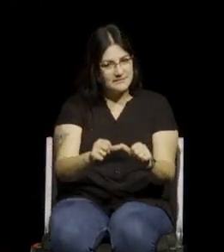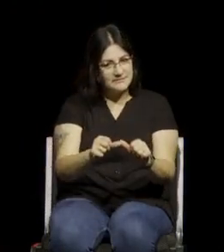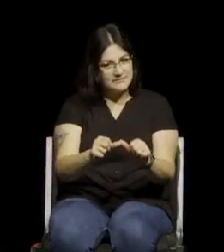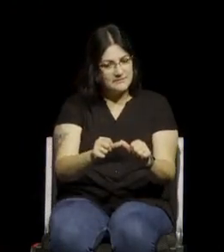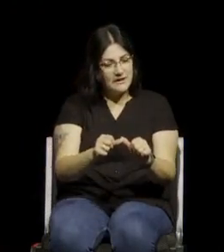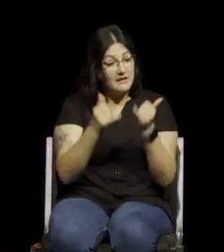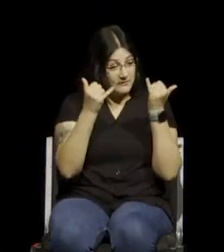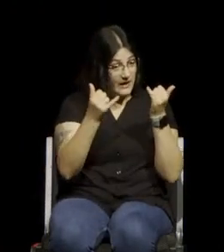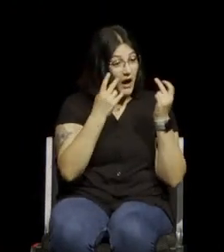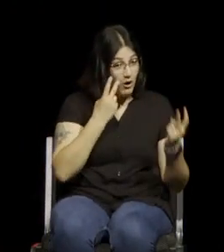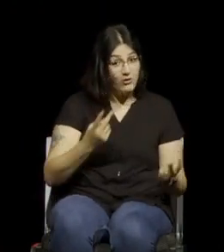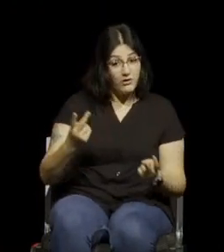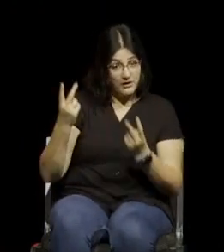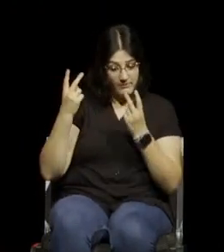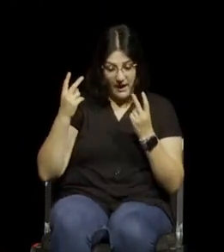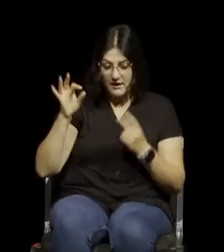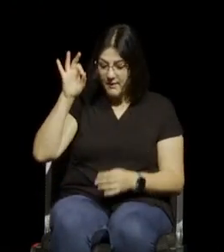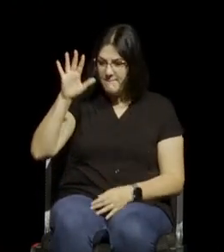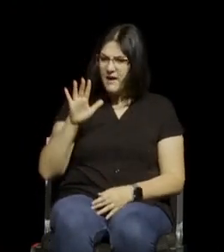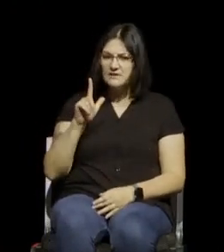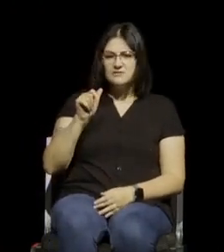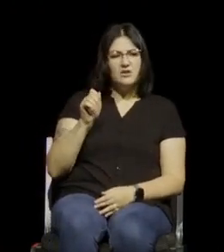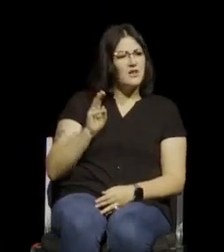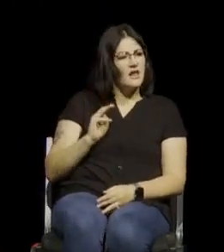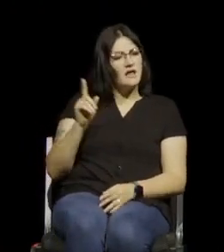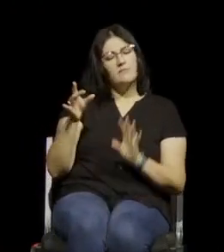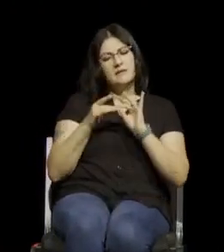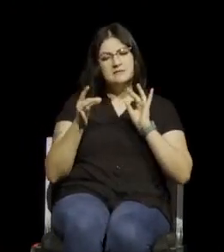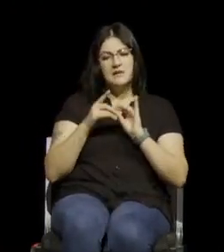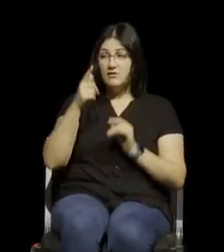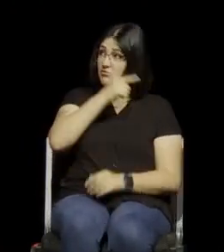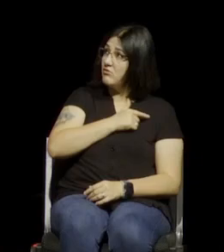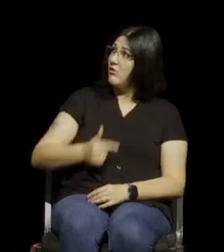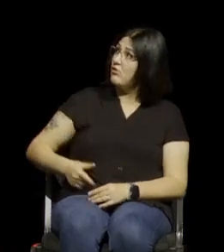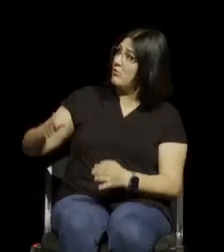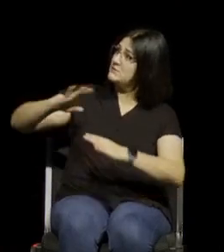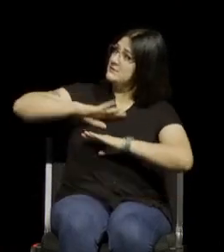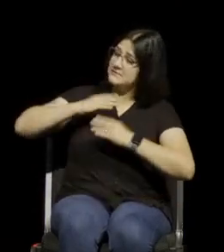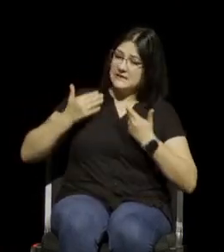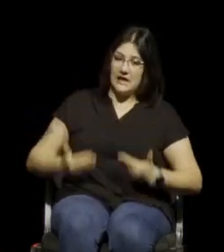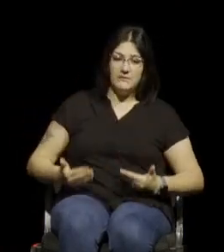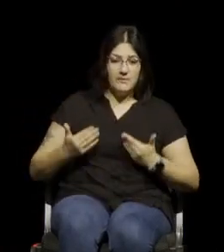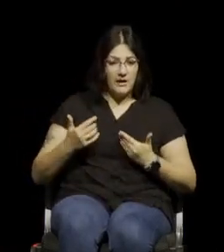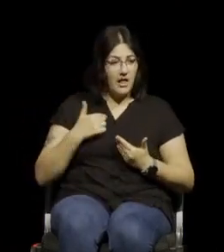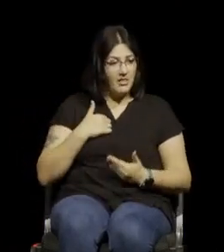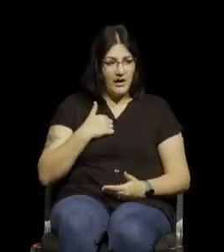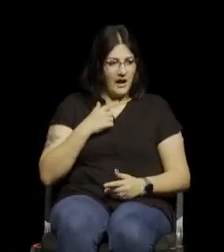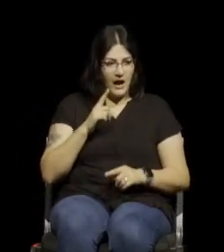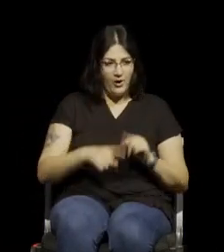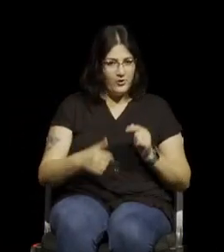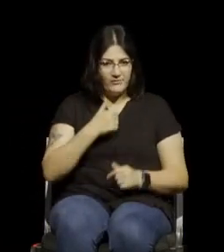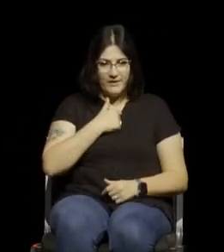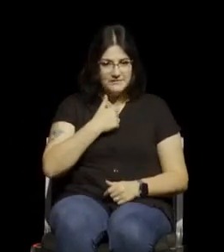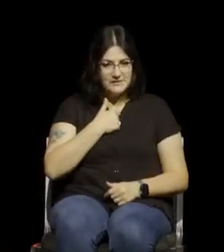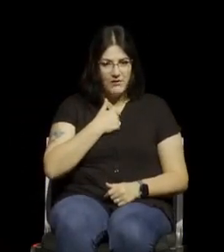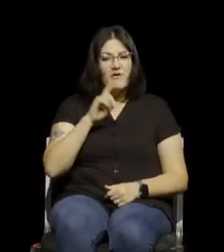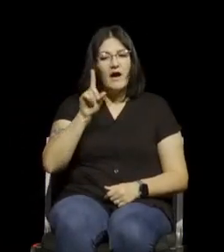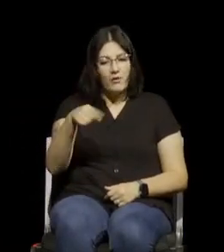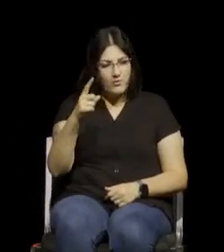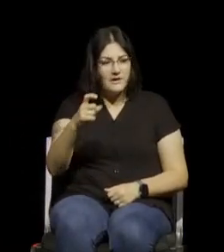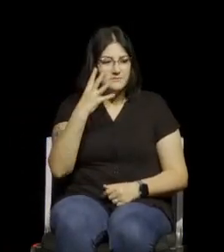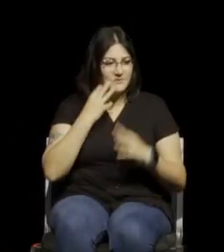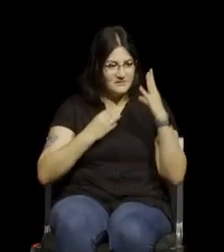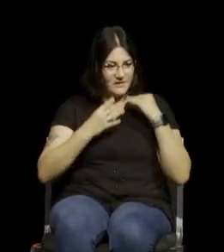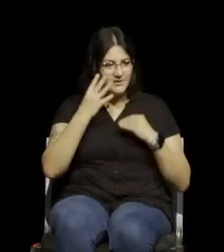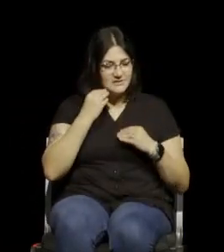In retrospect, Pastor Lam says, "The Lord sustained me in a way that I could have known only through experience.